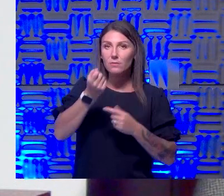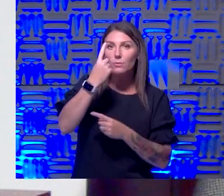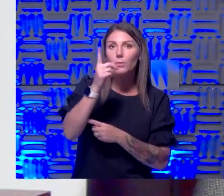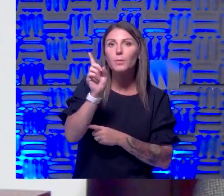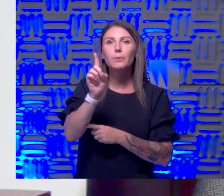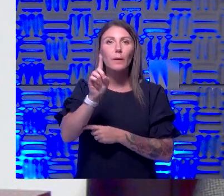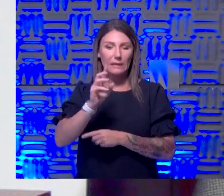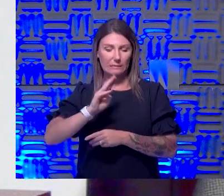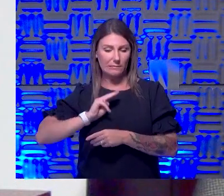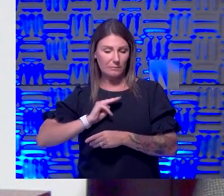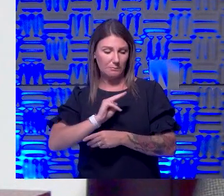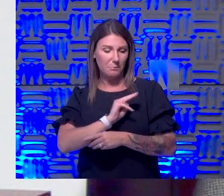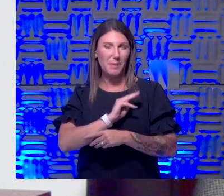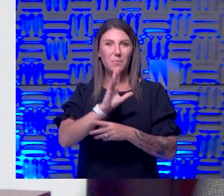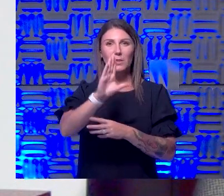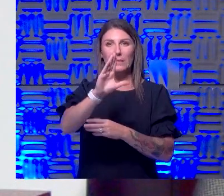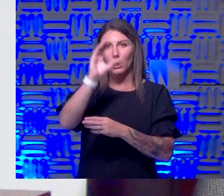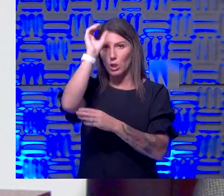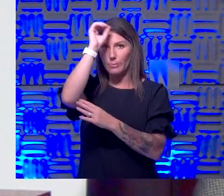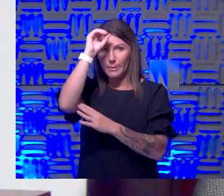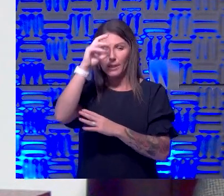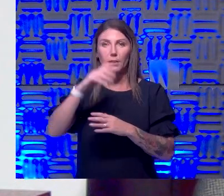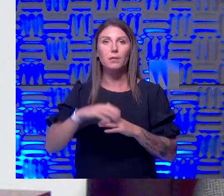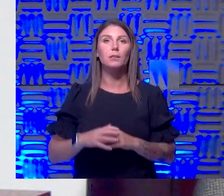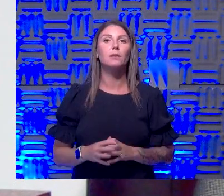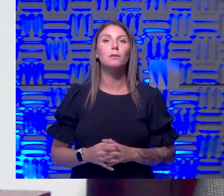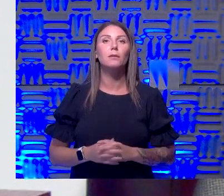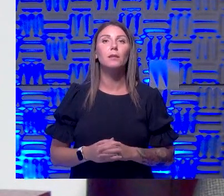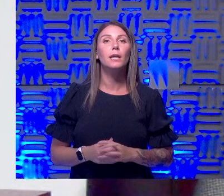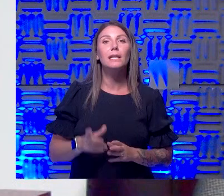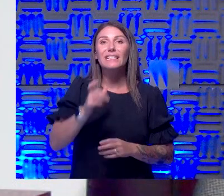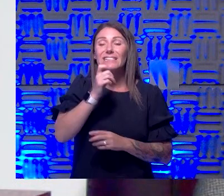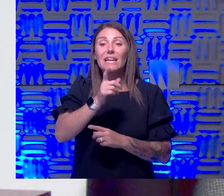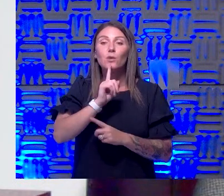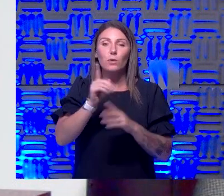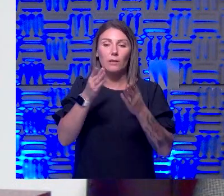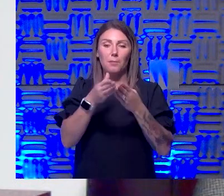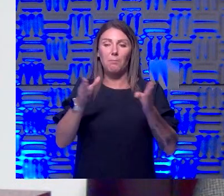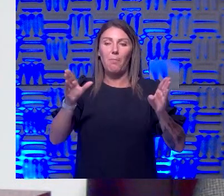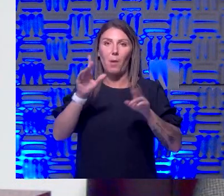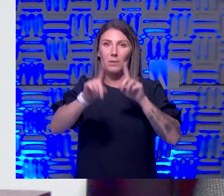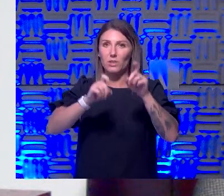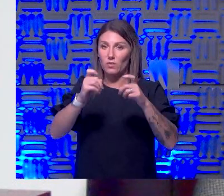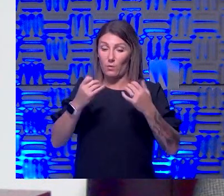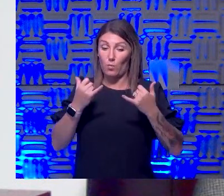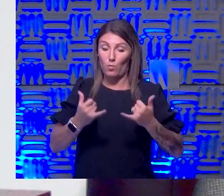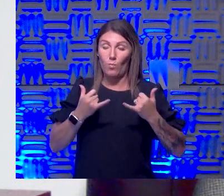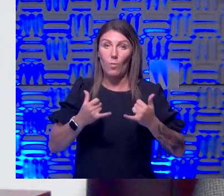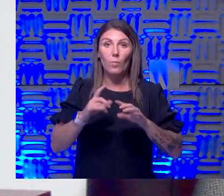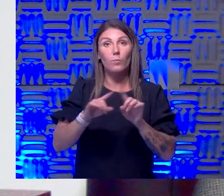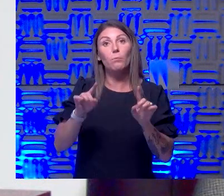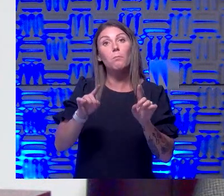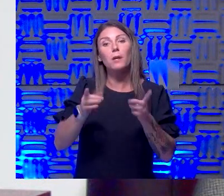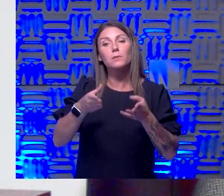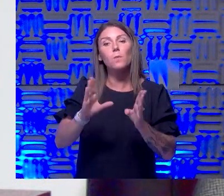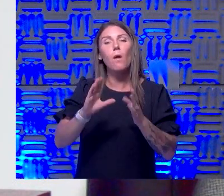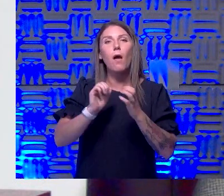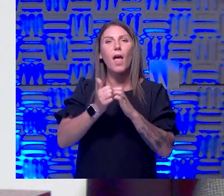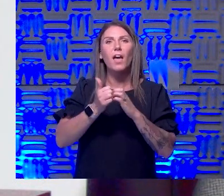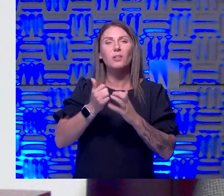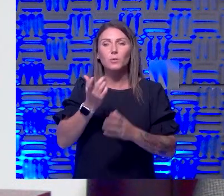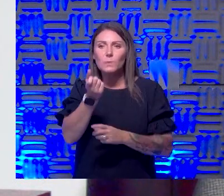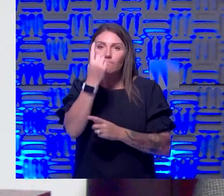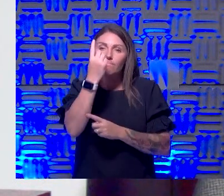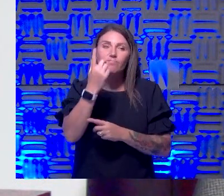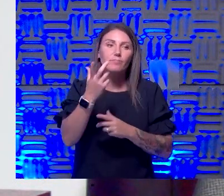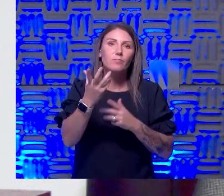our members stand. So it's not really a public survey at this point, but just a way for us to get a feel